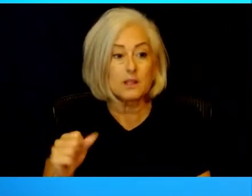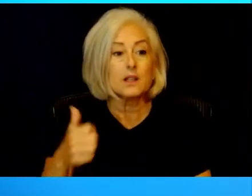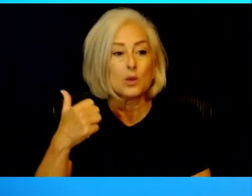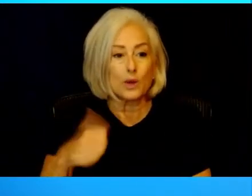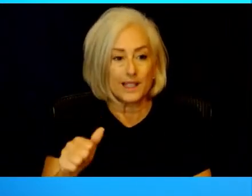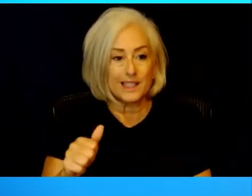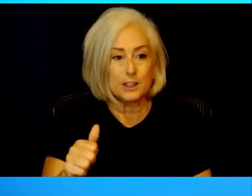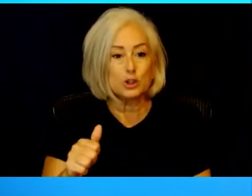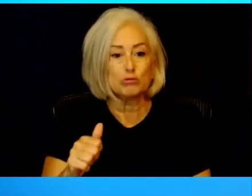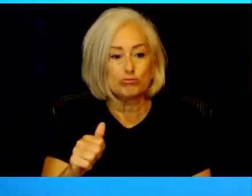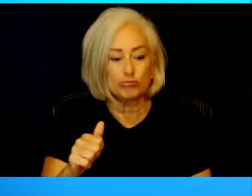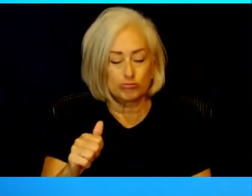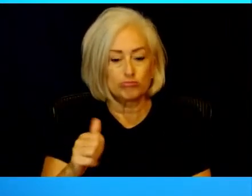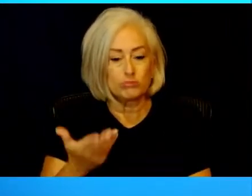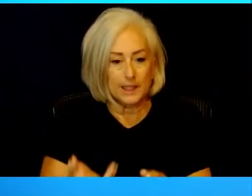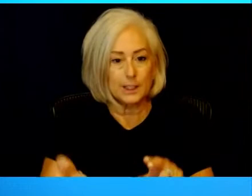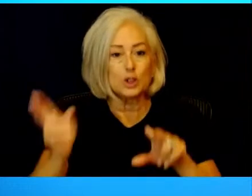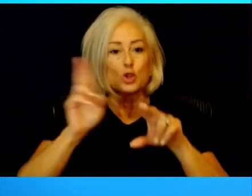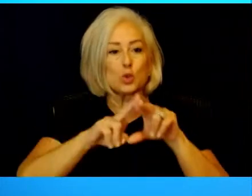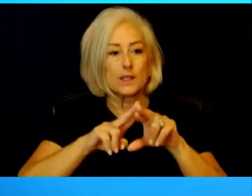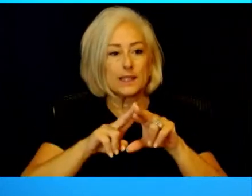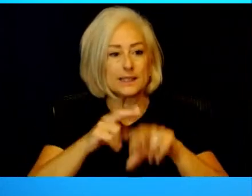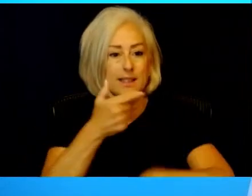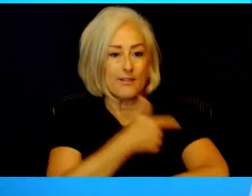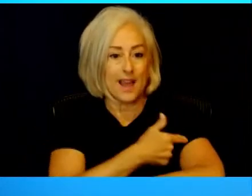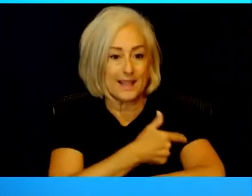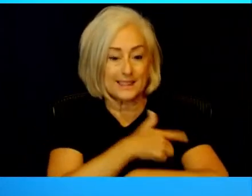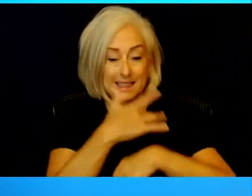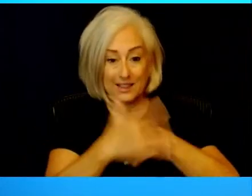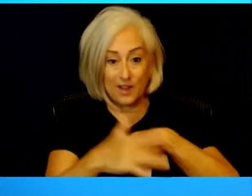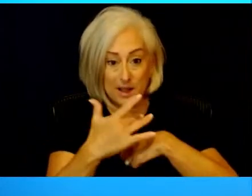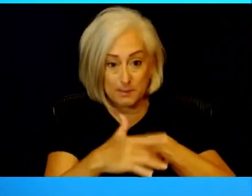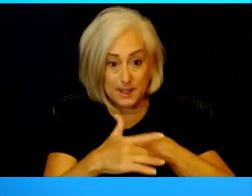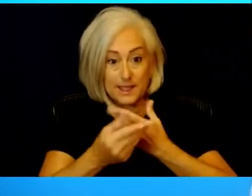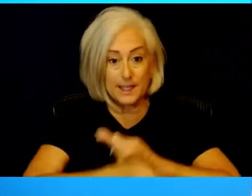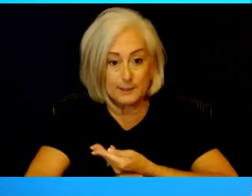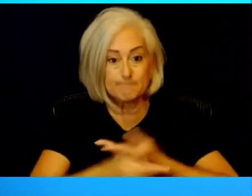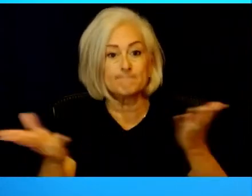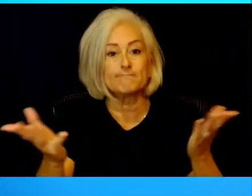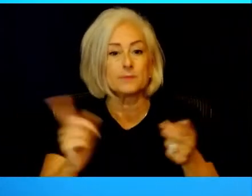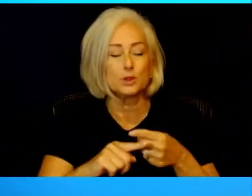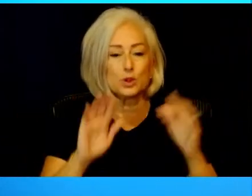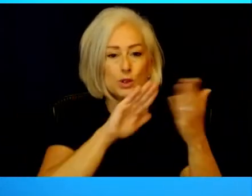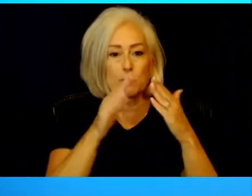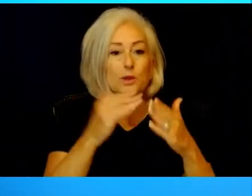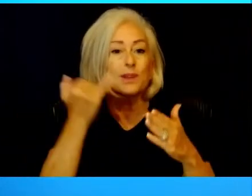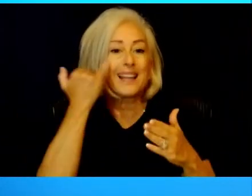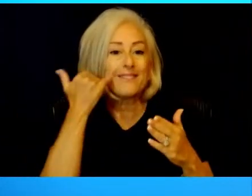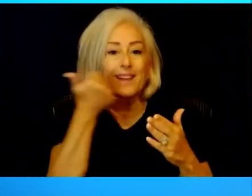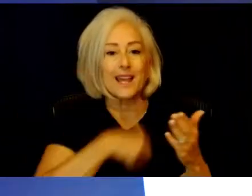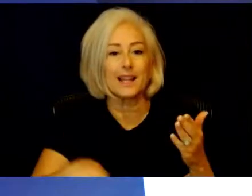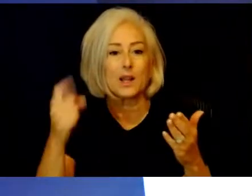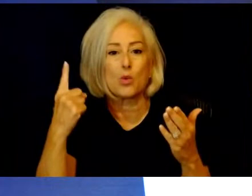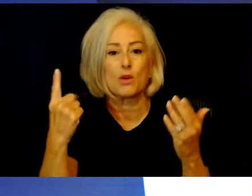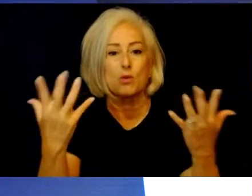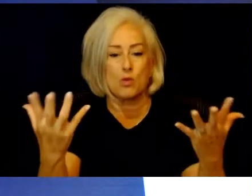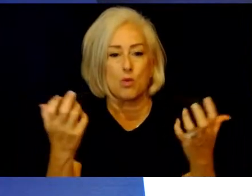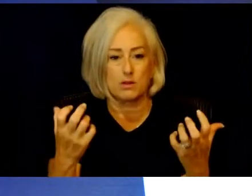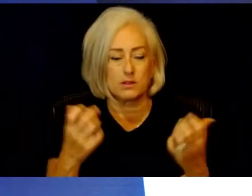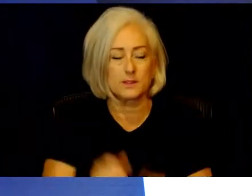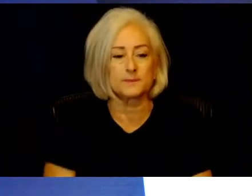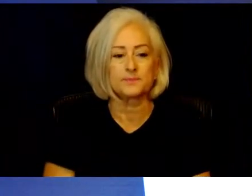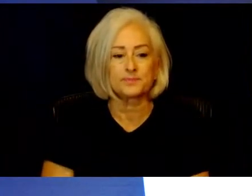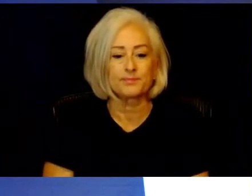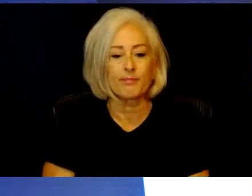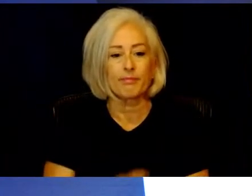those vaccine stores and supplies and get them out to the community so that anybody can really go get vaccinated against it. Switching gears to